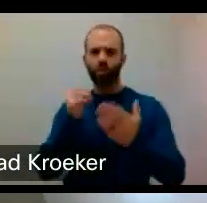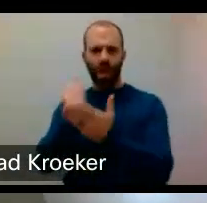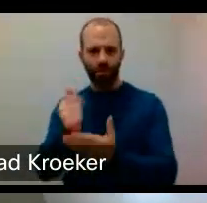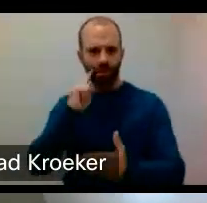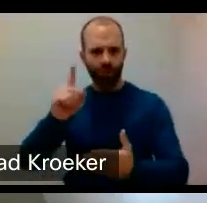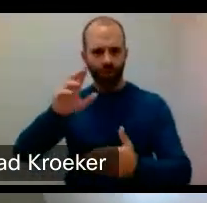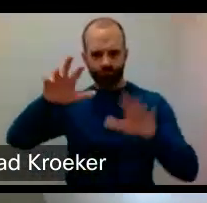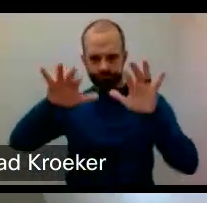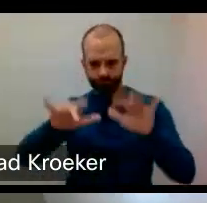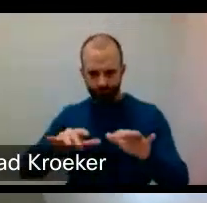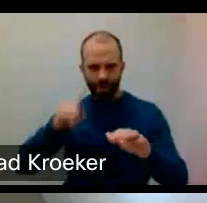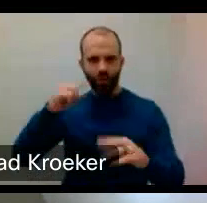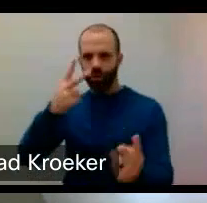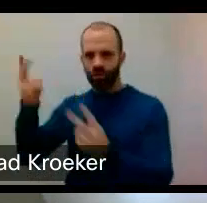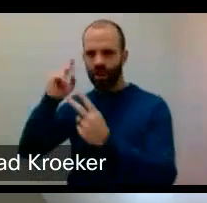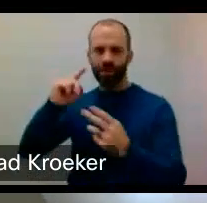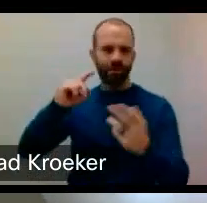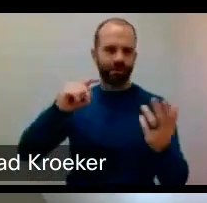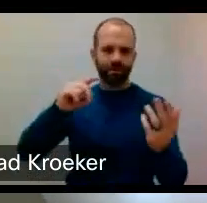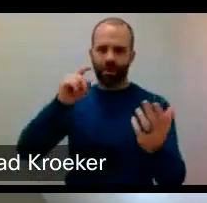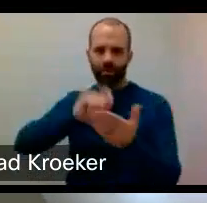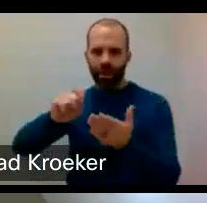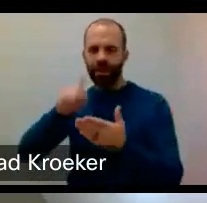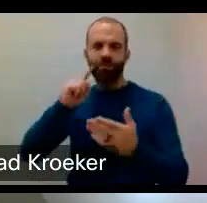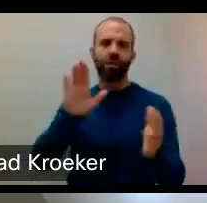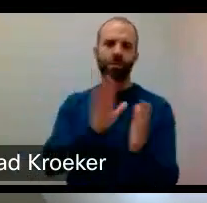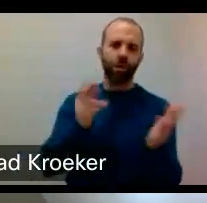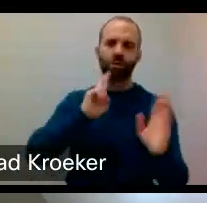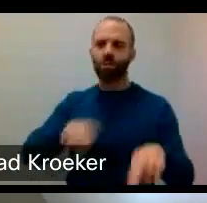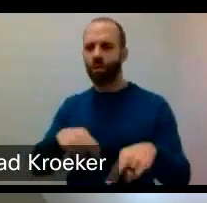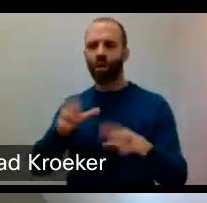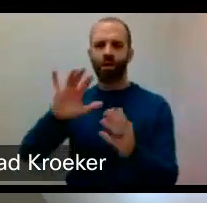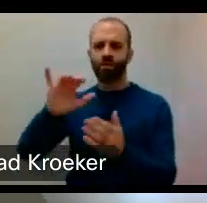one, whether it's a discussion post, book report, learning journal, etc.